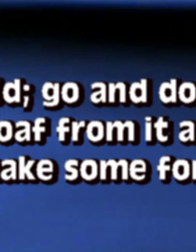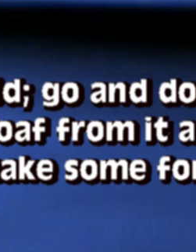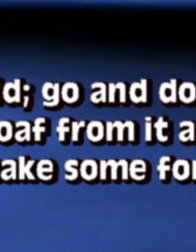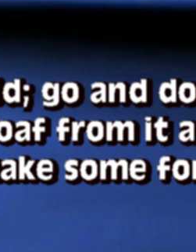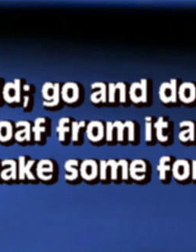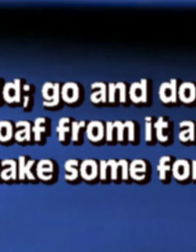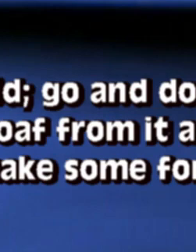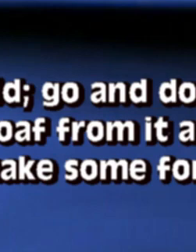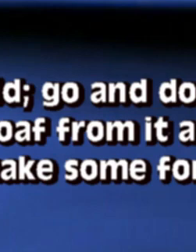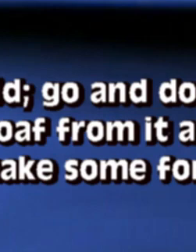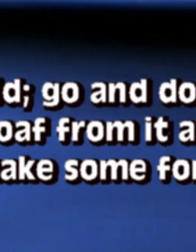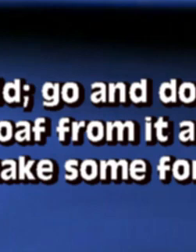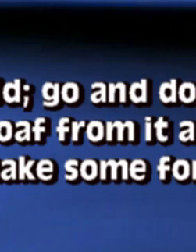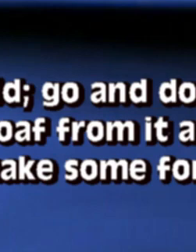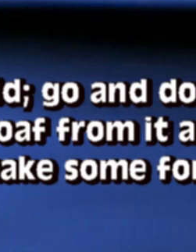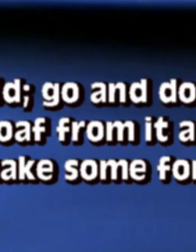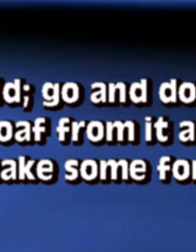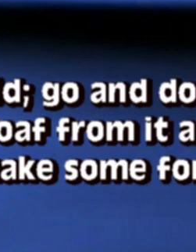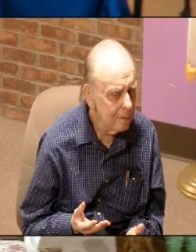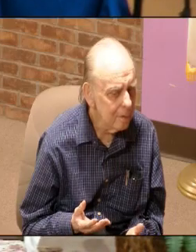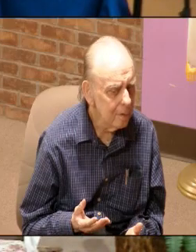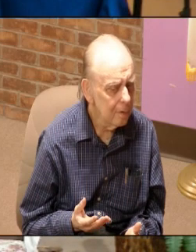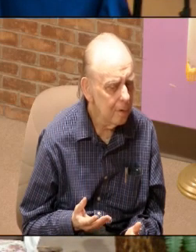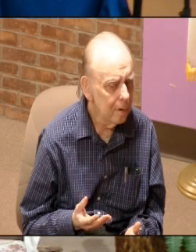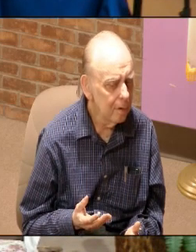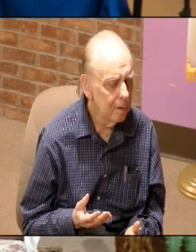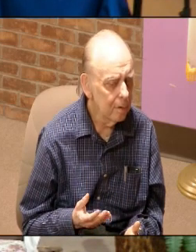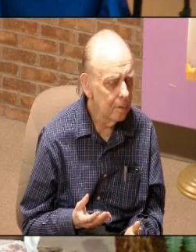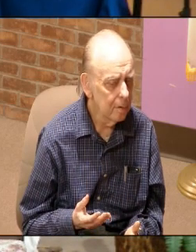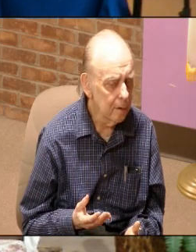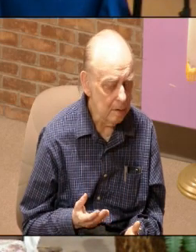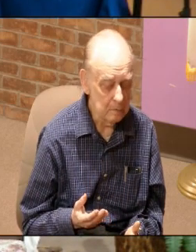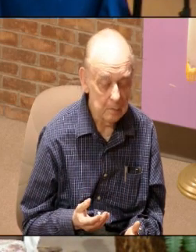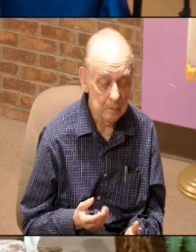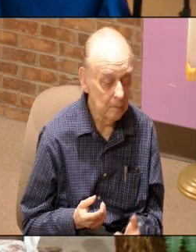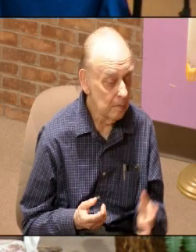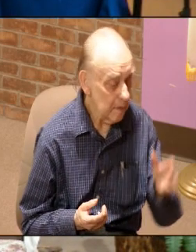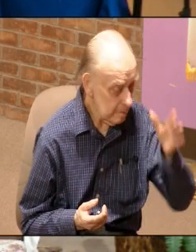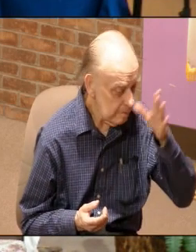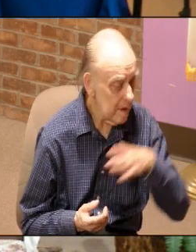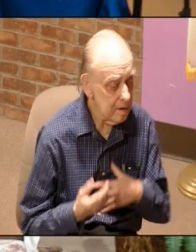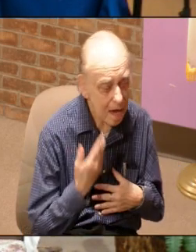hold on dude I don't even know you